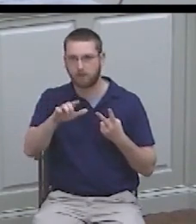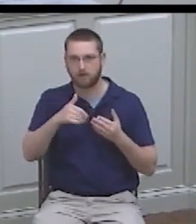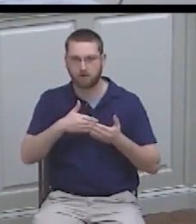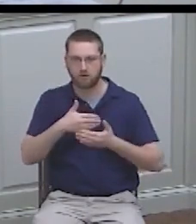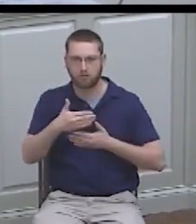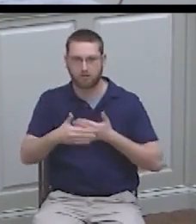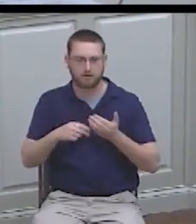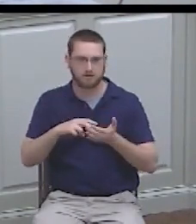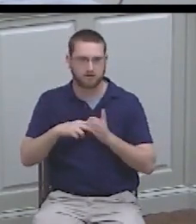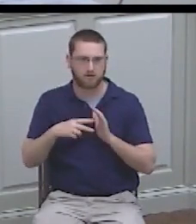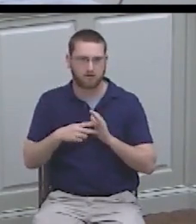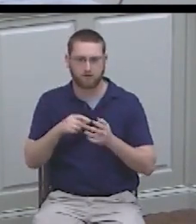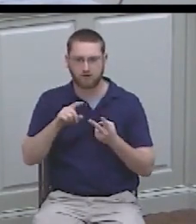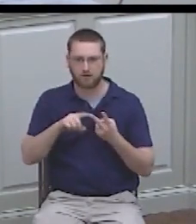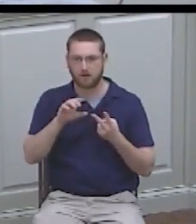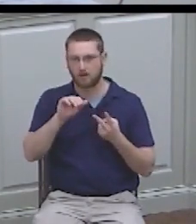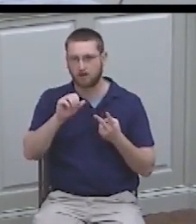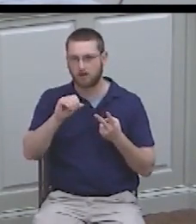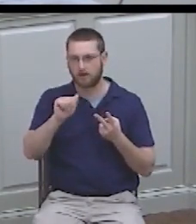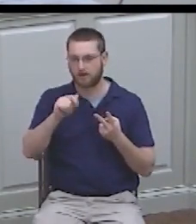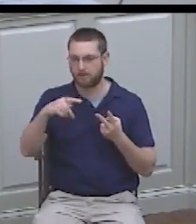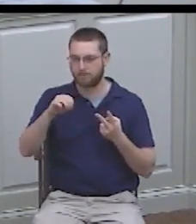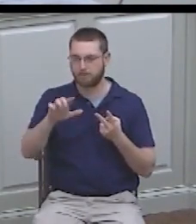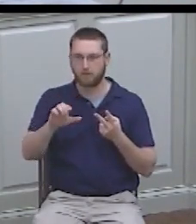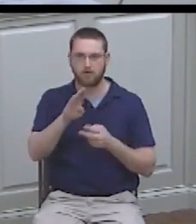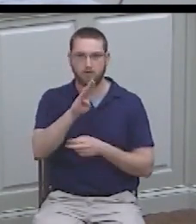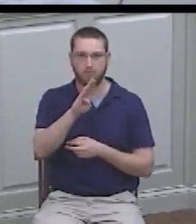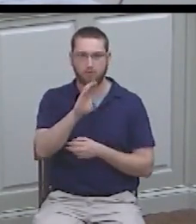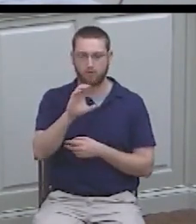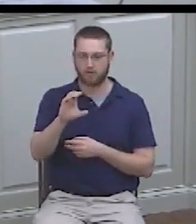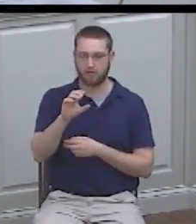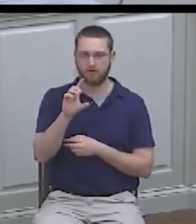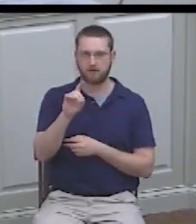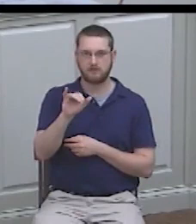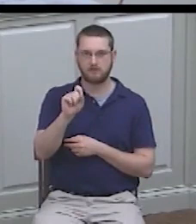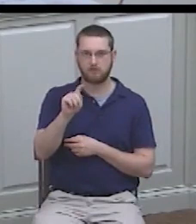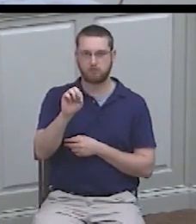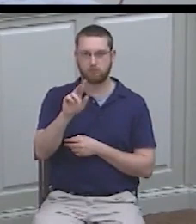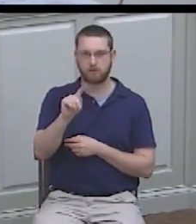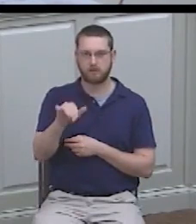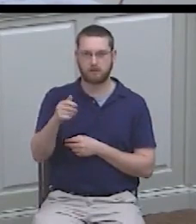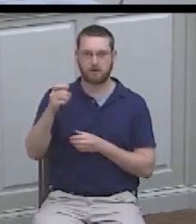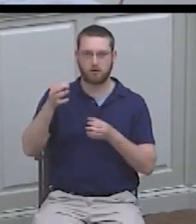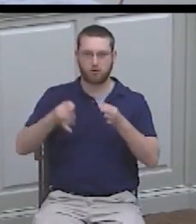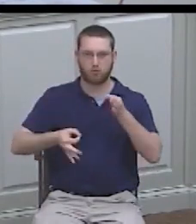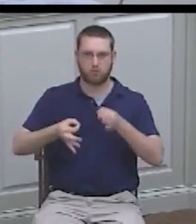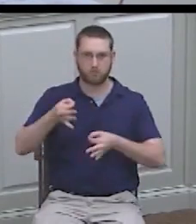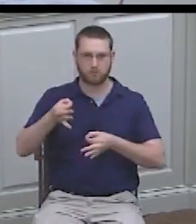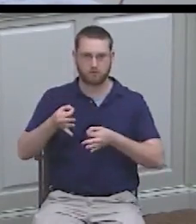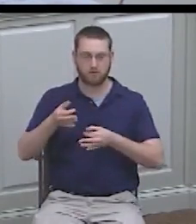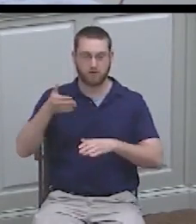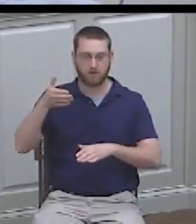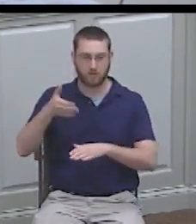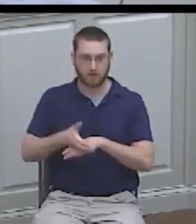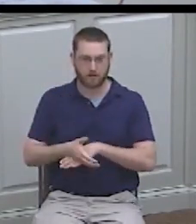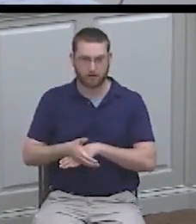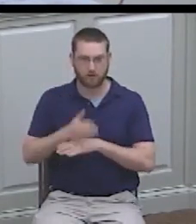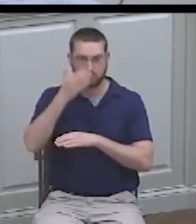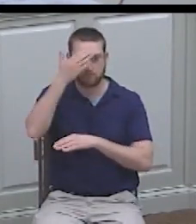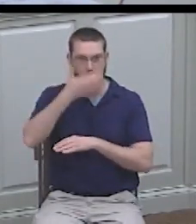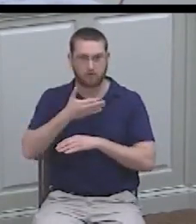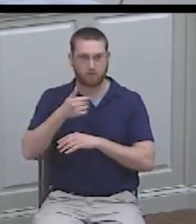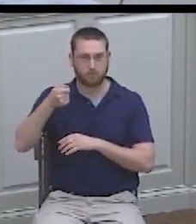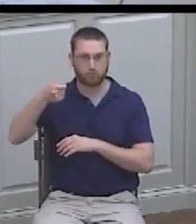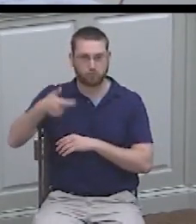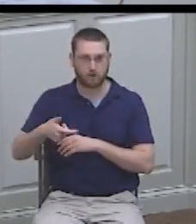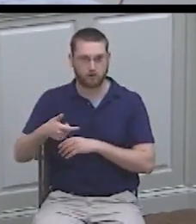they would be appealing to Boyle District Court. And then after their hearing, if they were